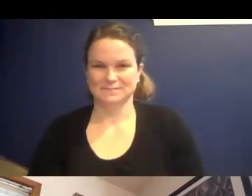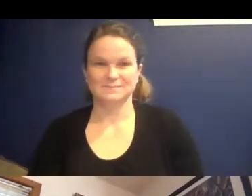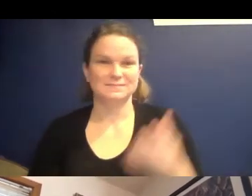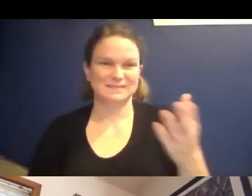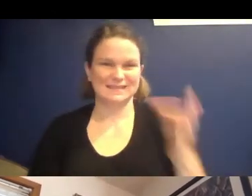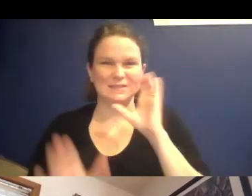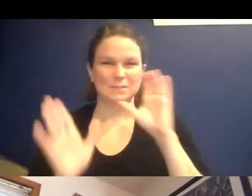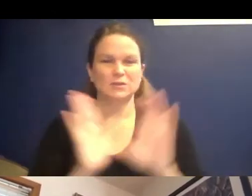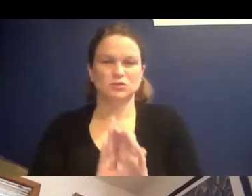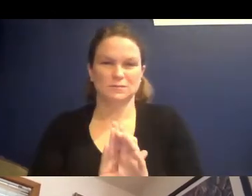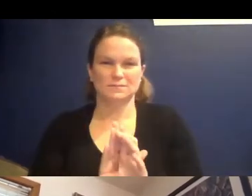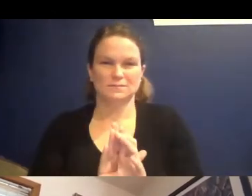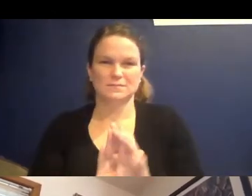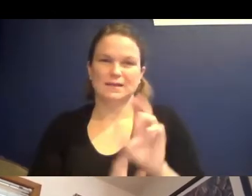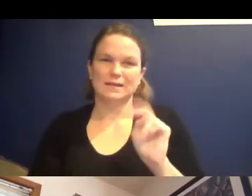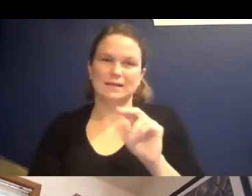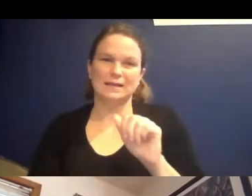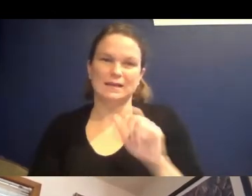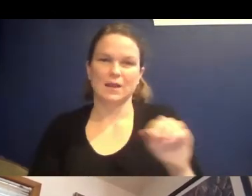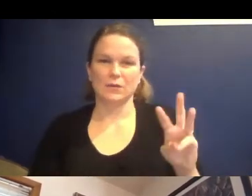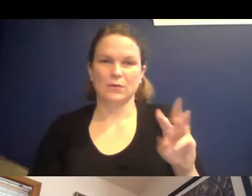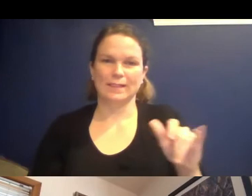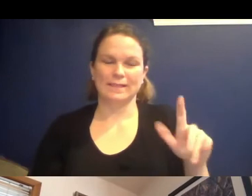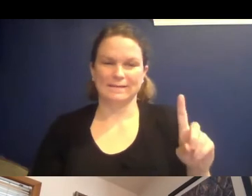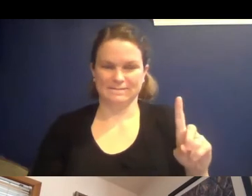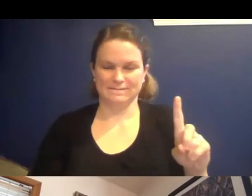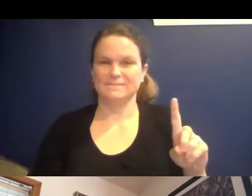of narrowleaf milkweed in my kitchen.